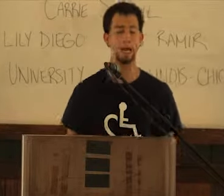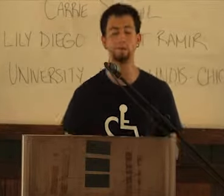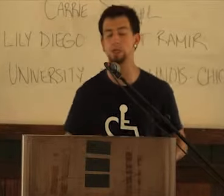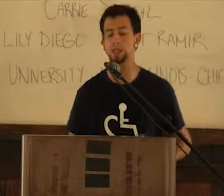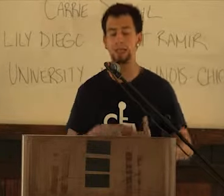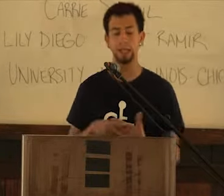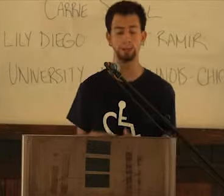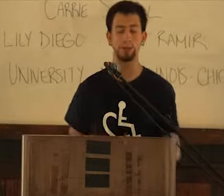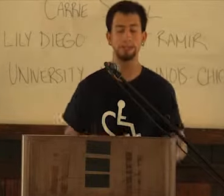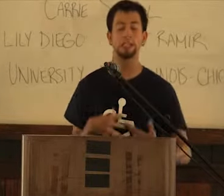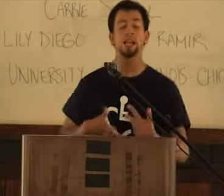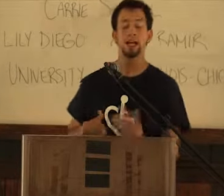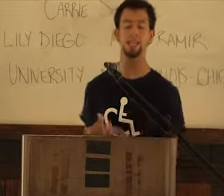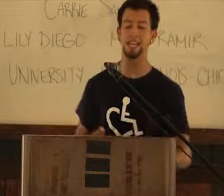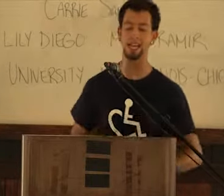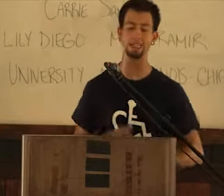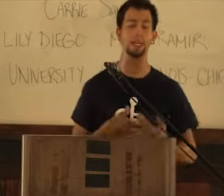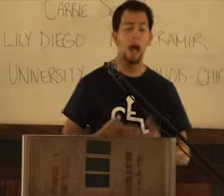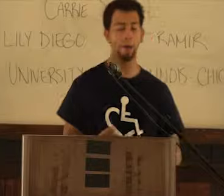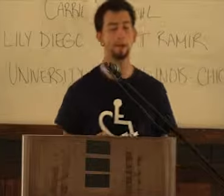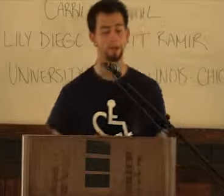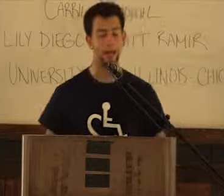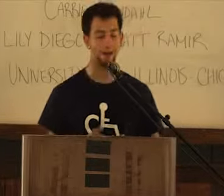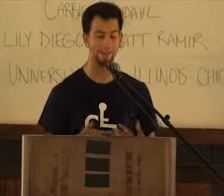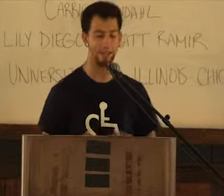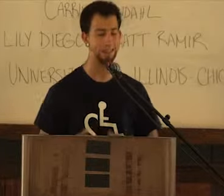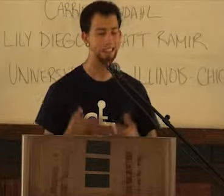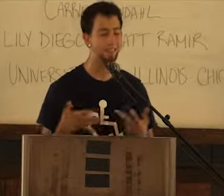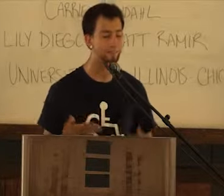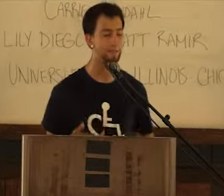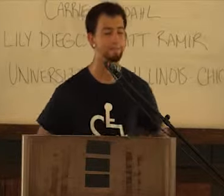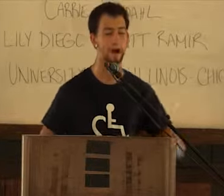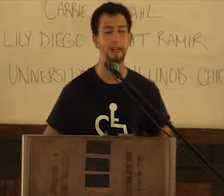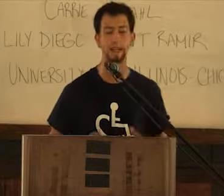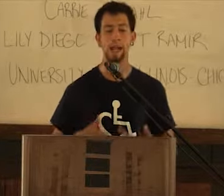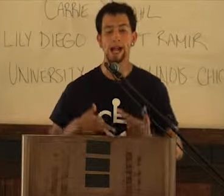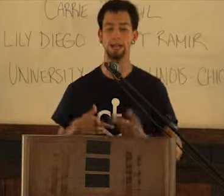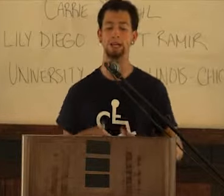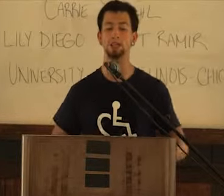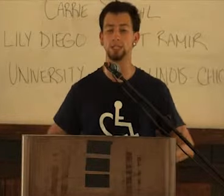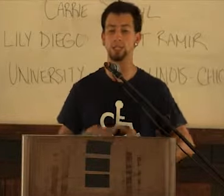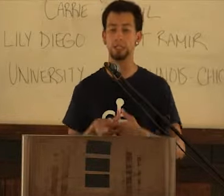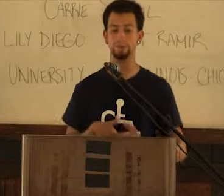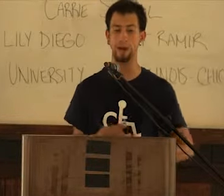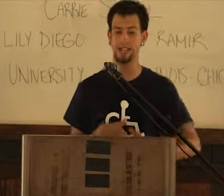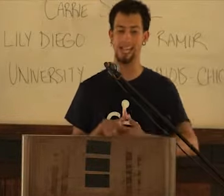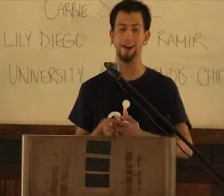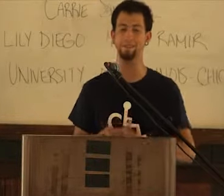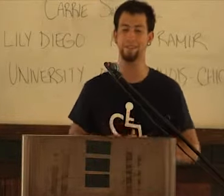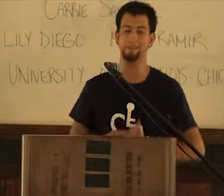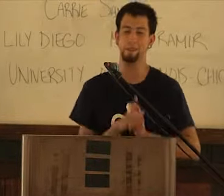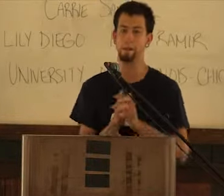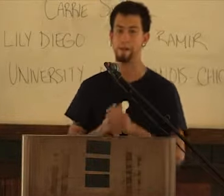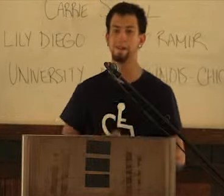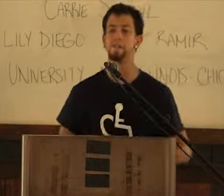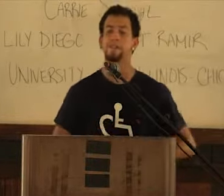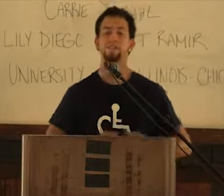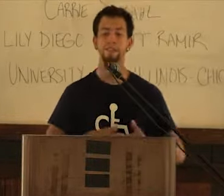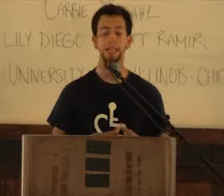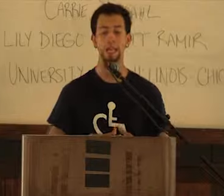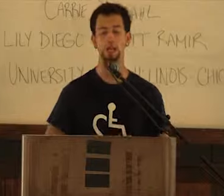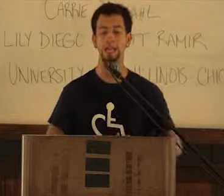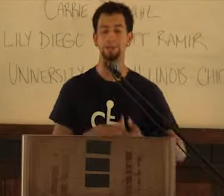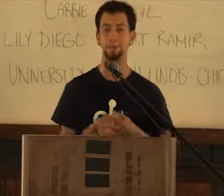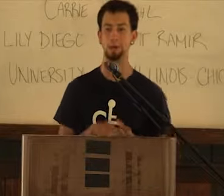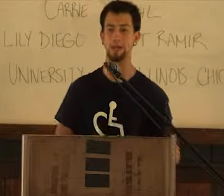leaving tally marks on these wrists of the days I've been alive. Days this deformed body has held this crystal mind captive.